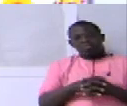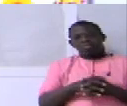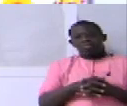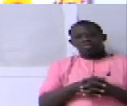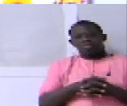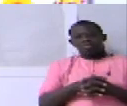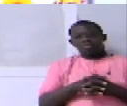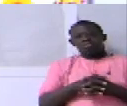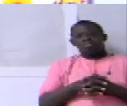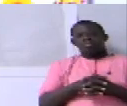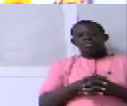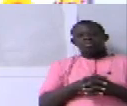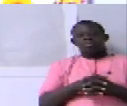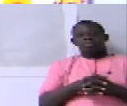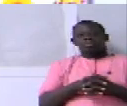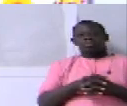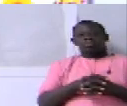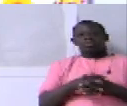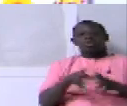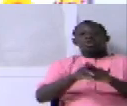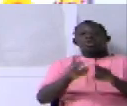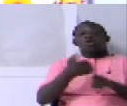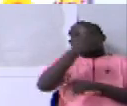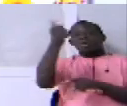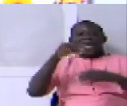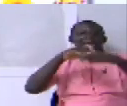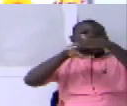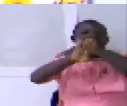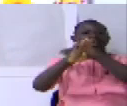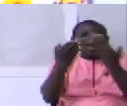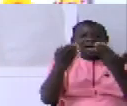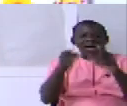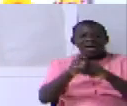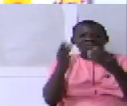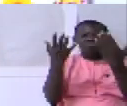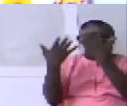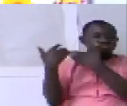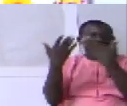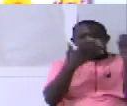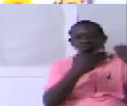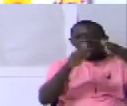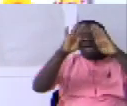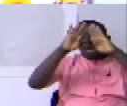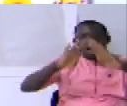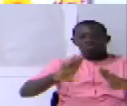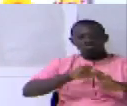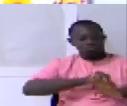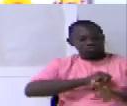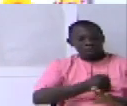some will in fact prefer to go inside the bathroom where the toilet is, and they will spend the night.